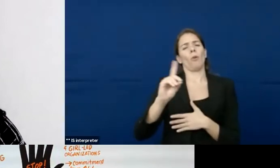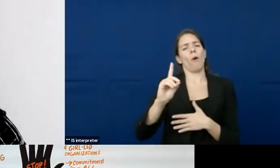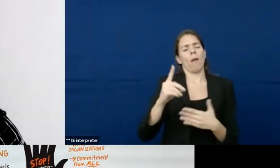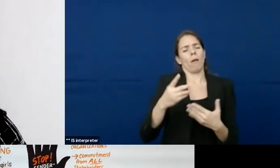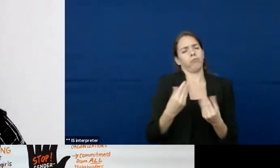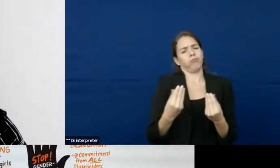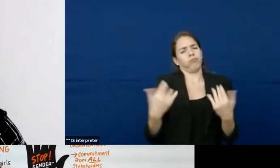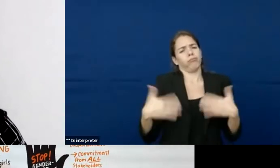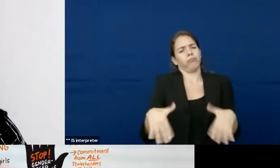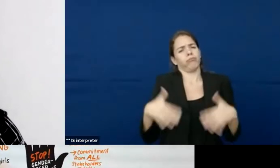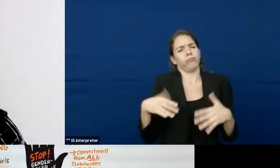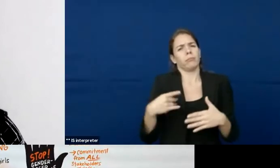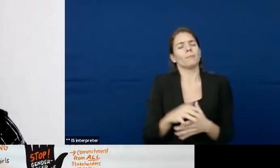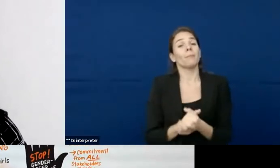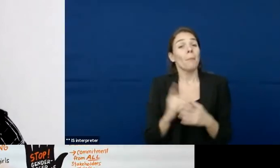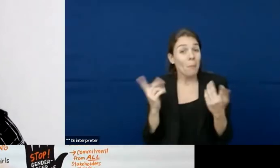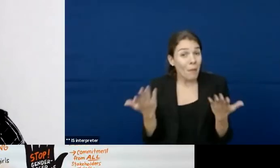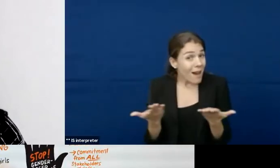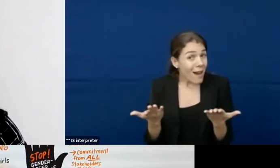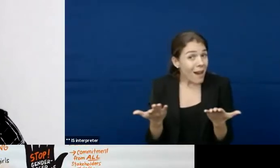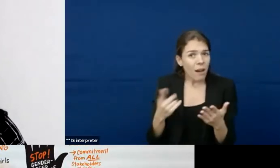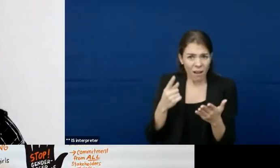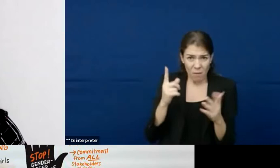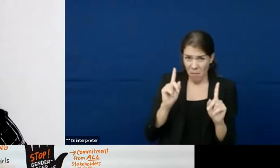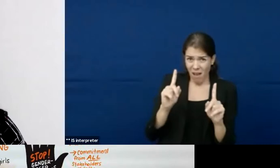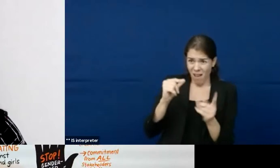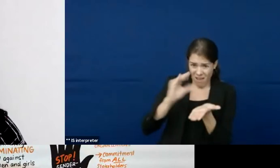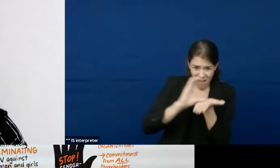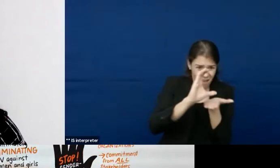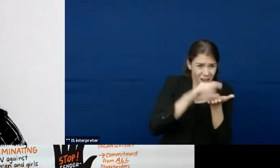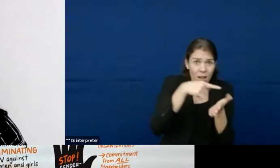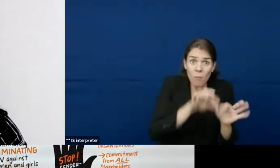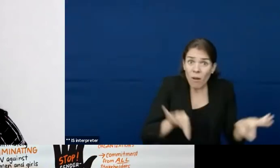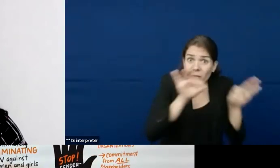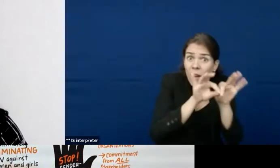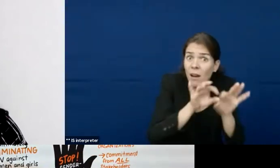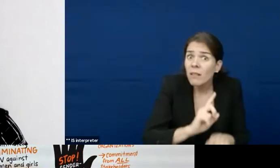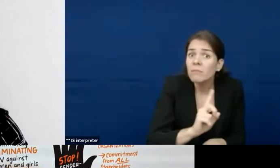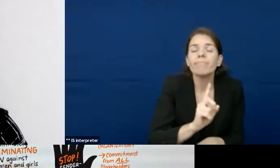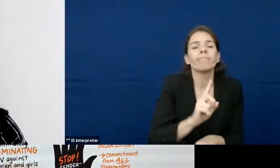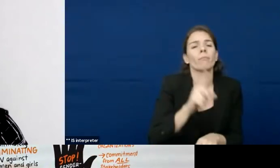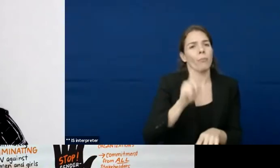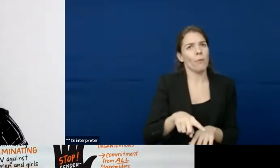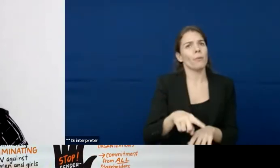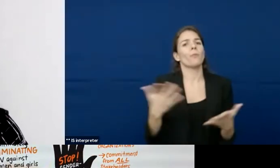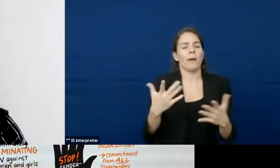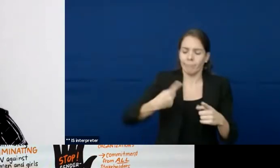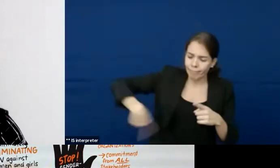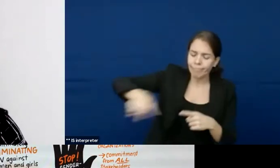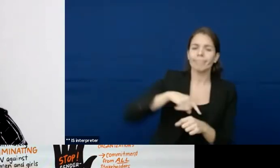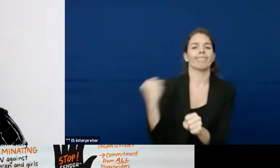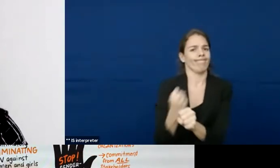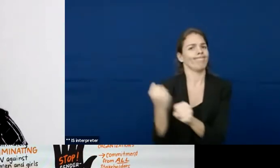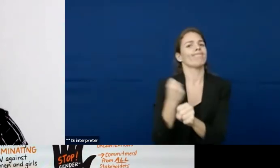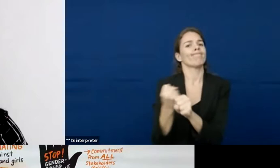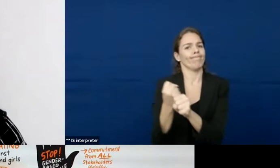that is why we believe that for this Action Coalition to be successful, we have to prioritize more and better partnerships,